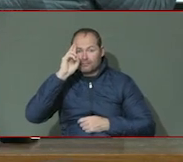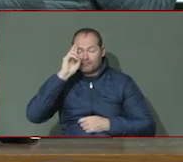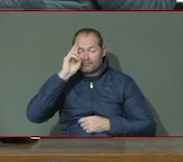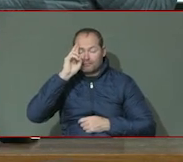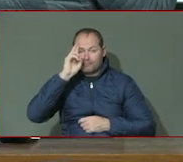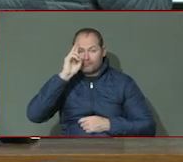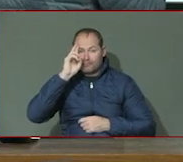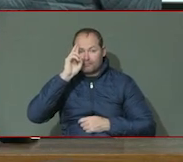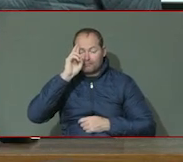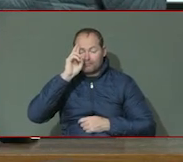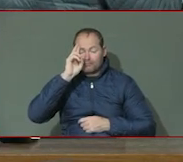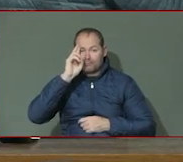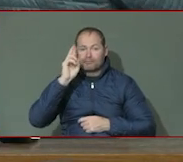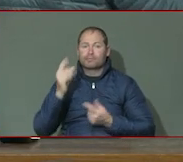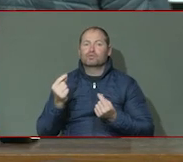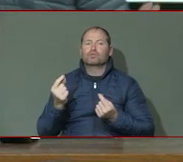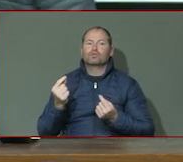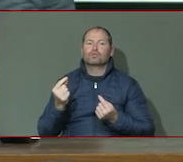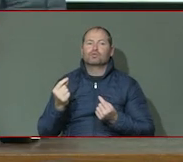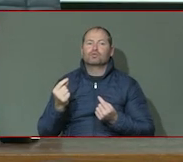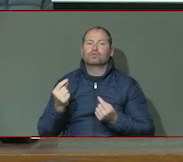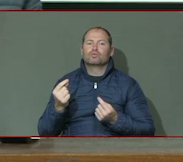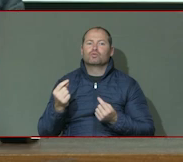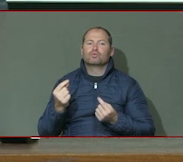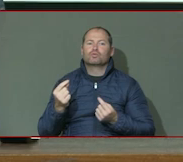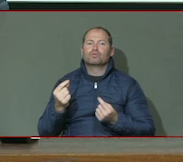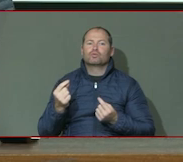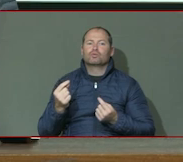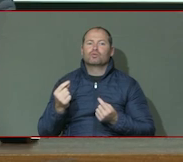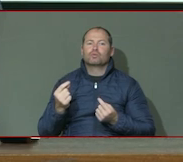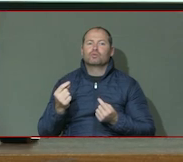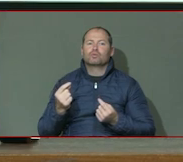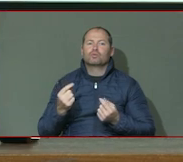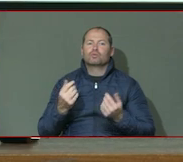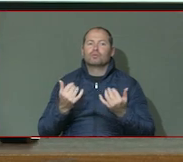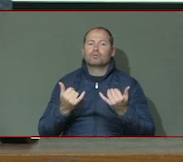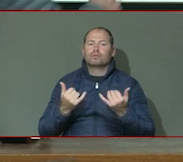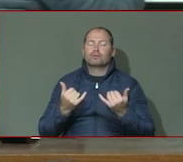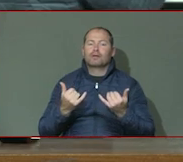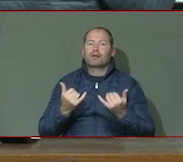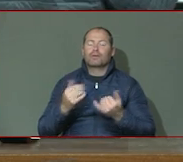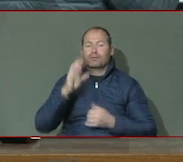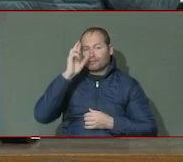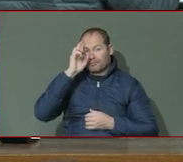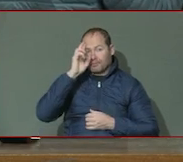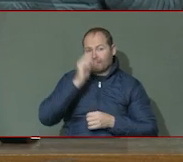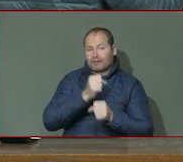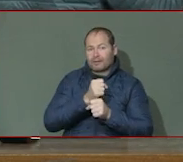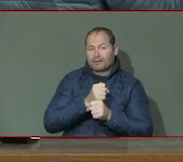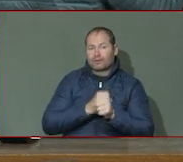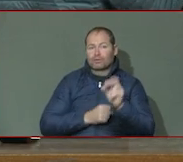in grade R, you had that just before you started school. You remember you have 0 is